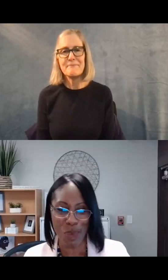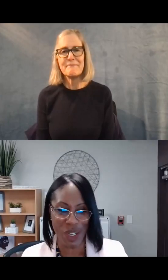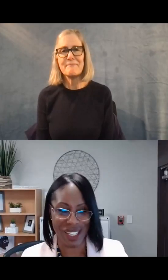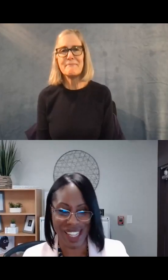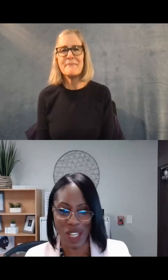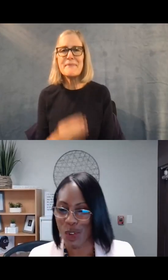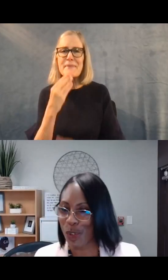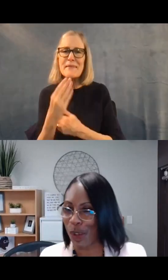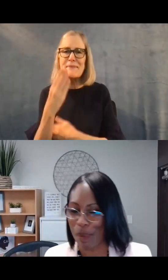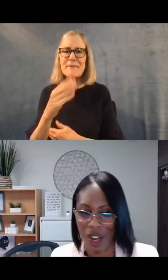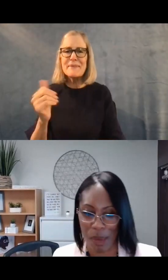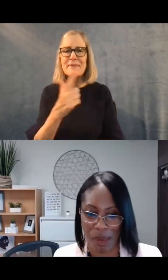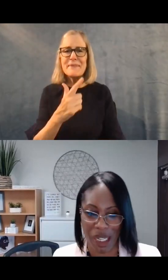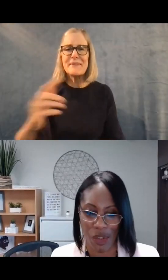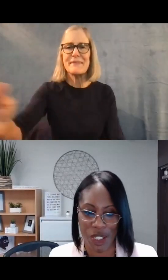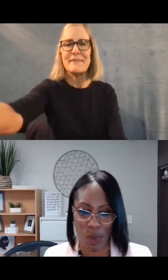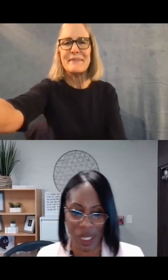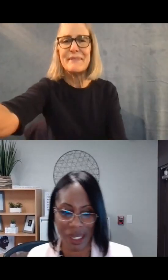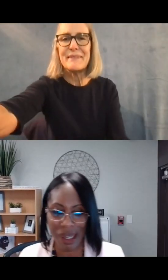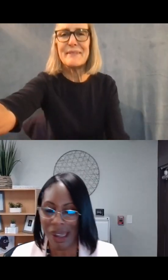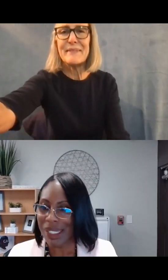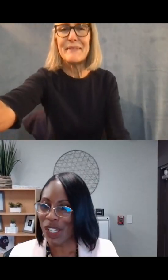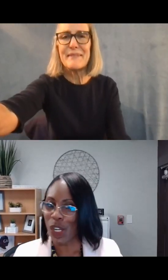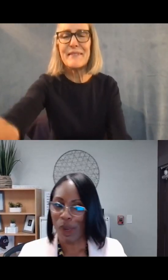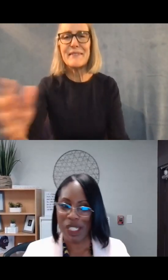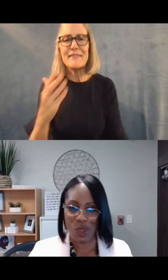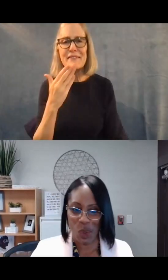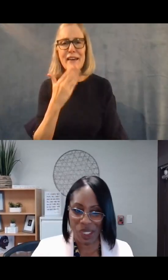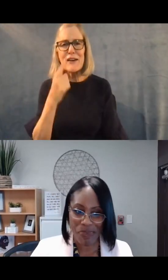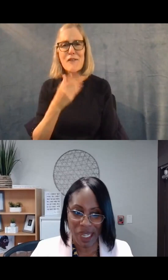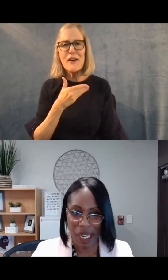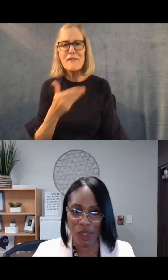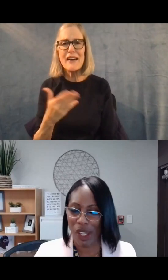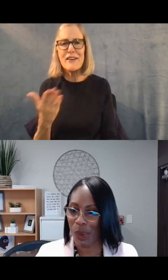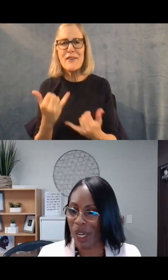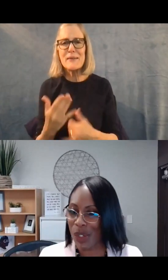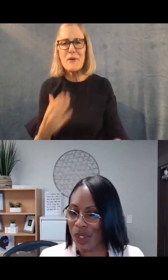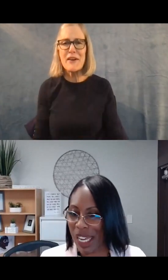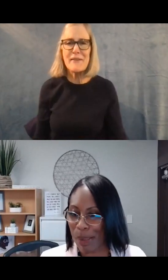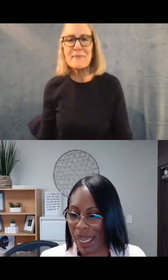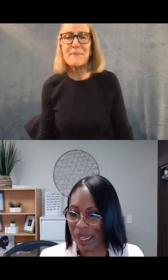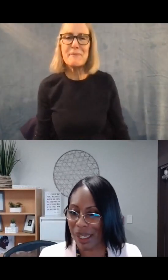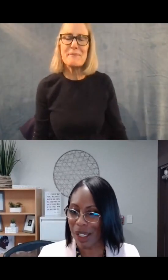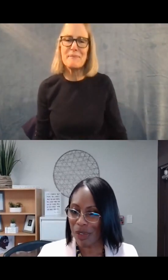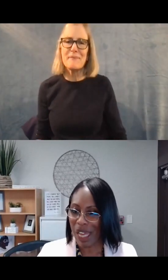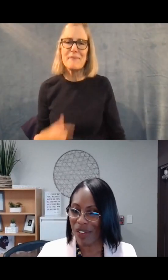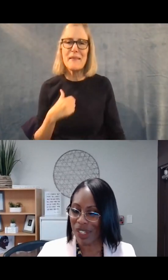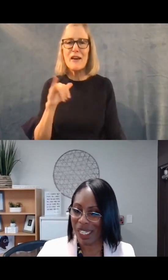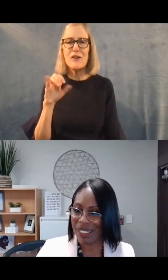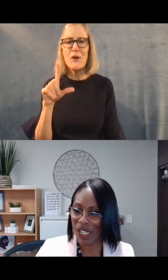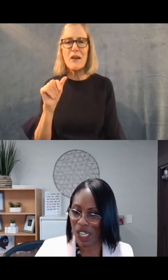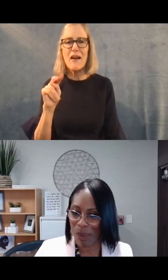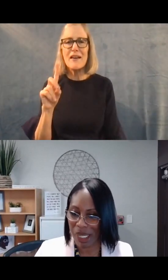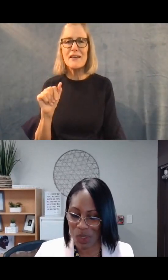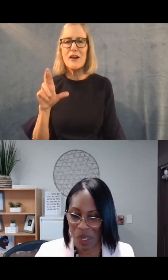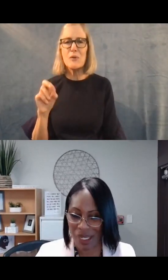Good morning. Thank you for inviting me to be here this morning to share my story. Yolanda Rogers. I'm a advocate,